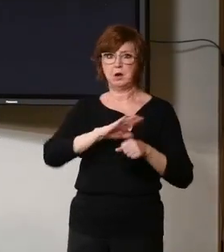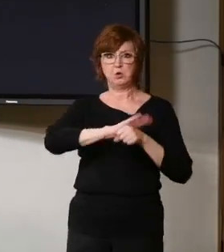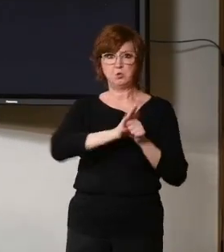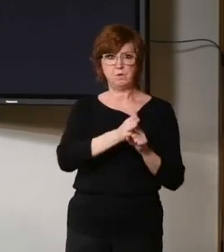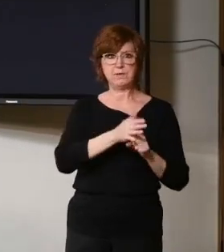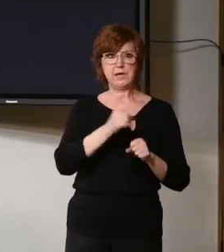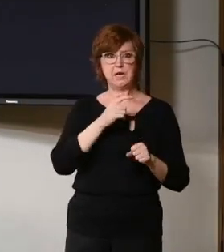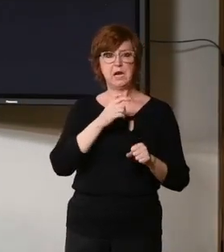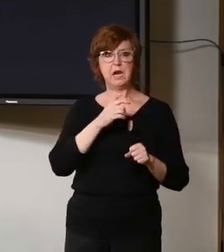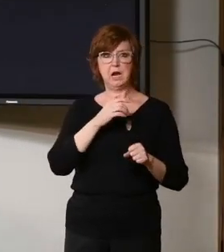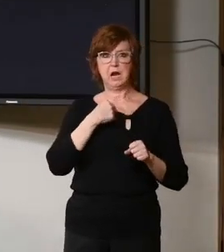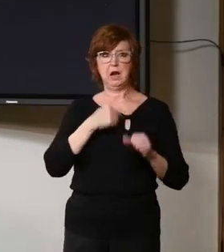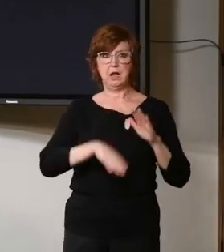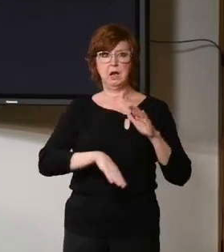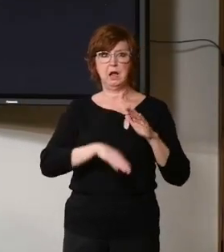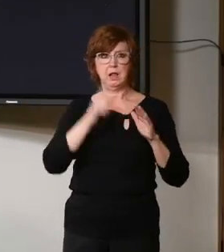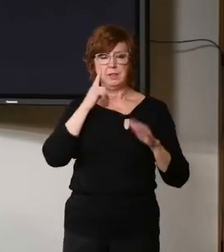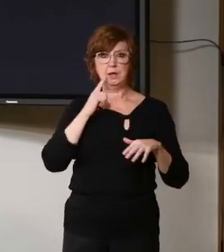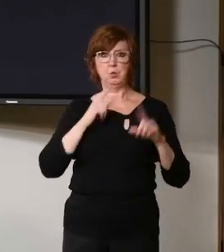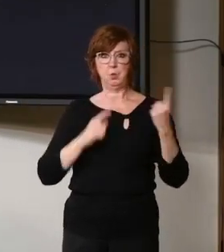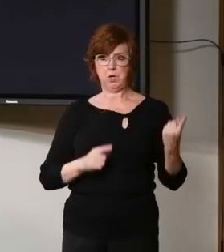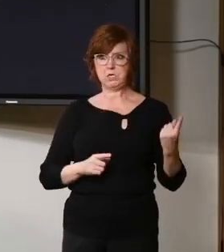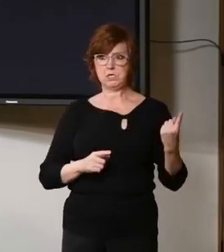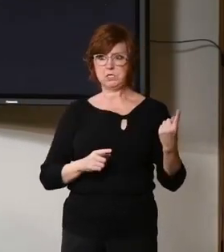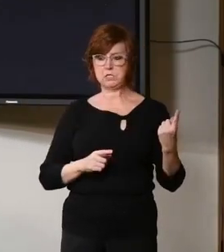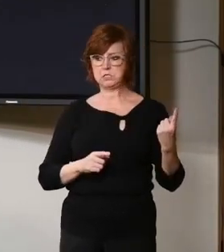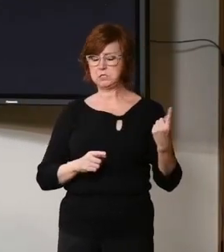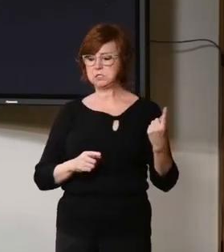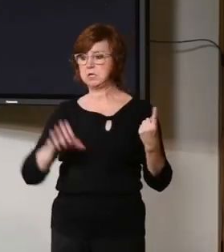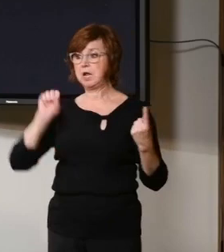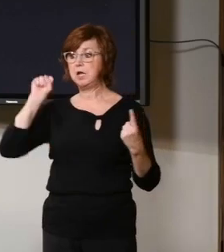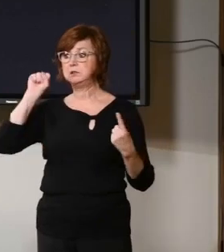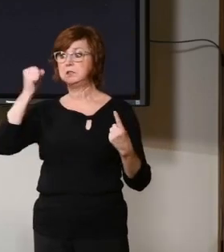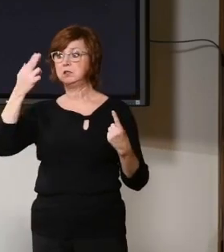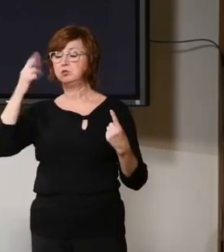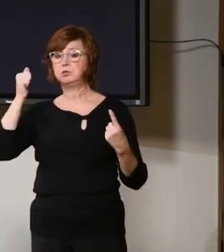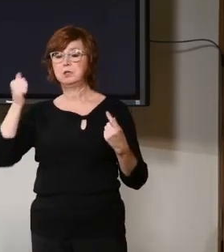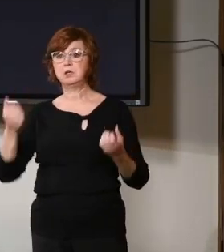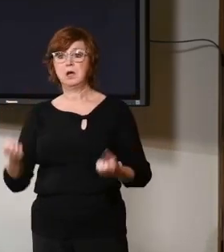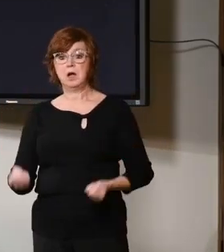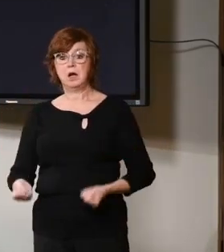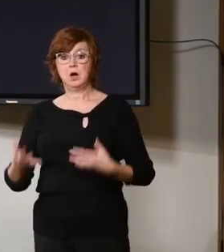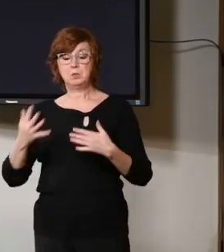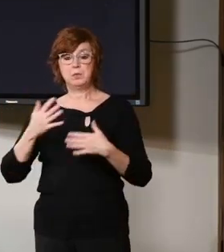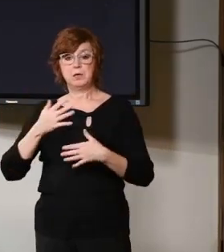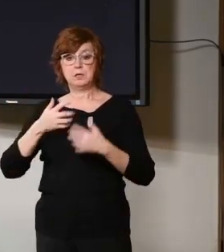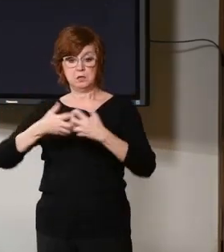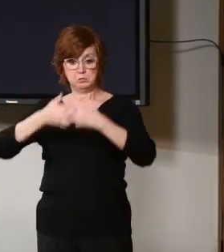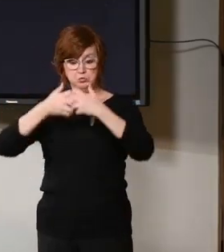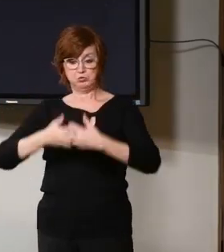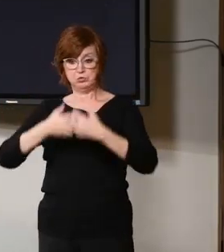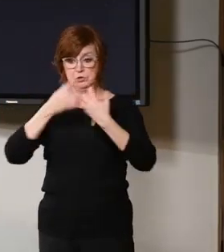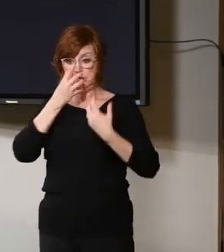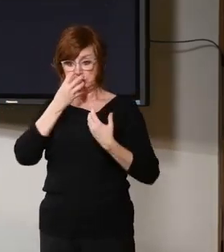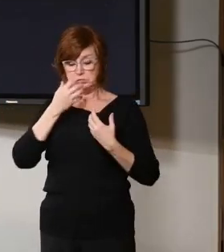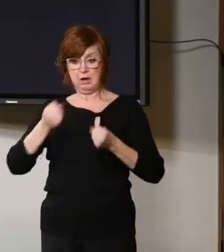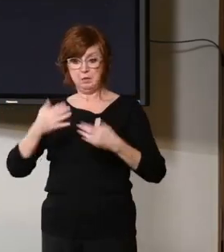1. We have in total, across the health authority, we have, in addition to the